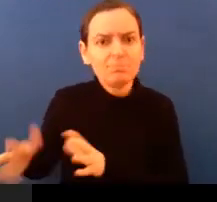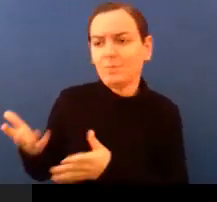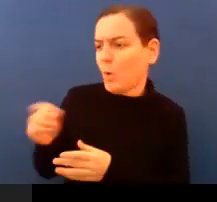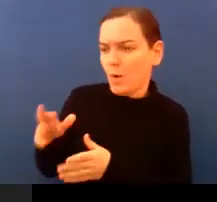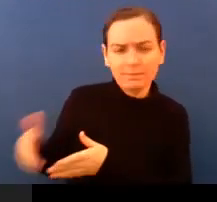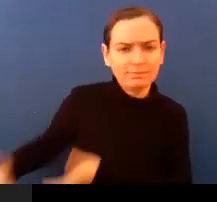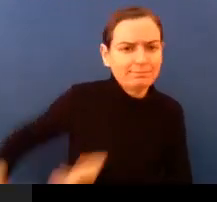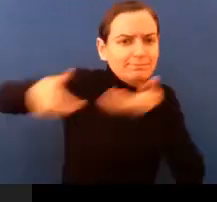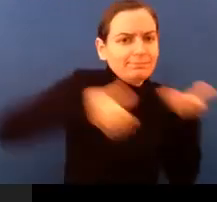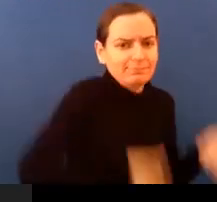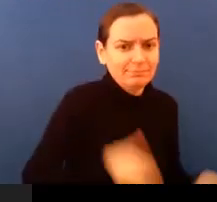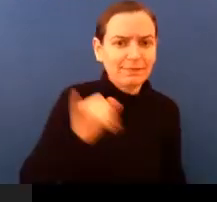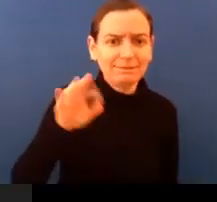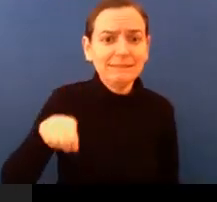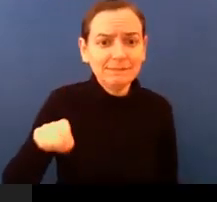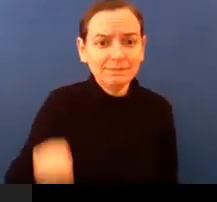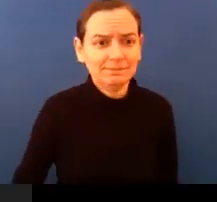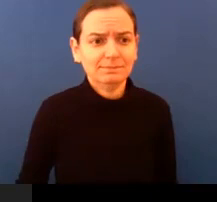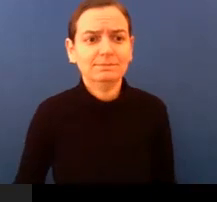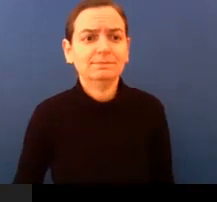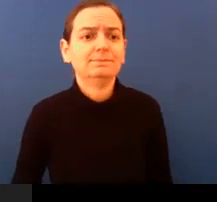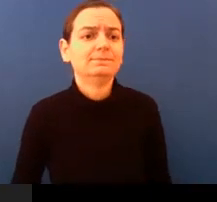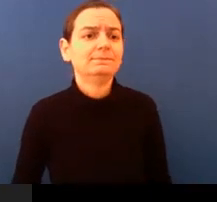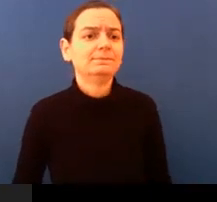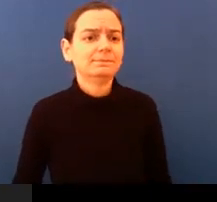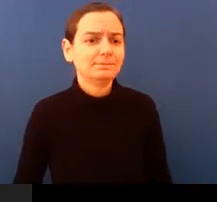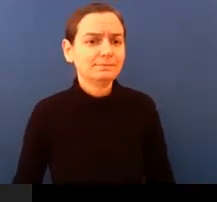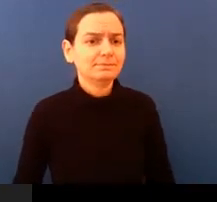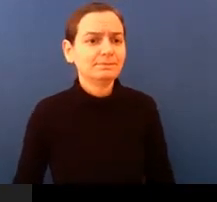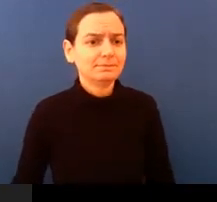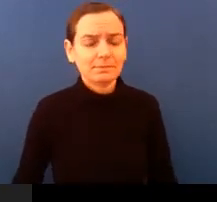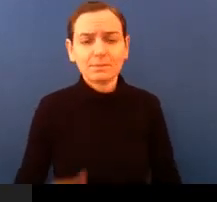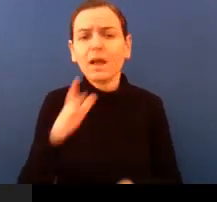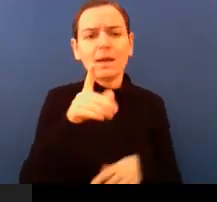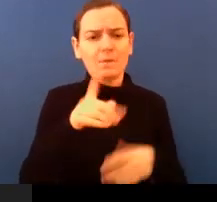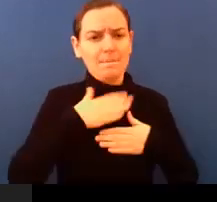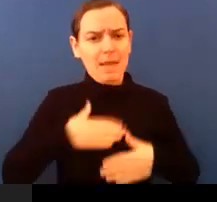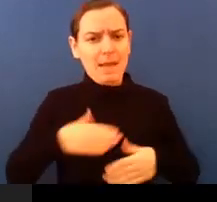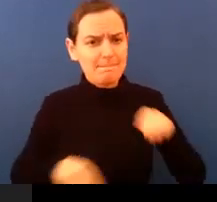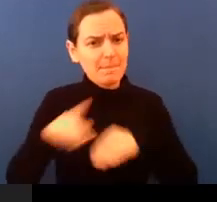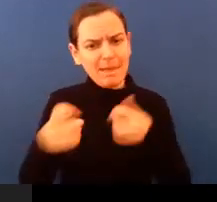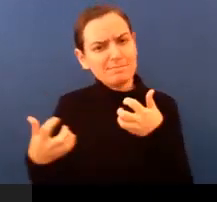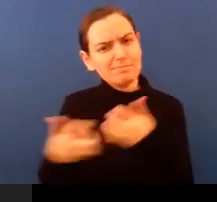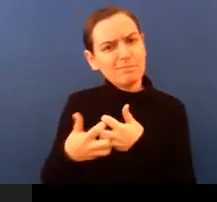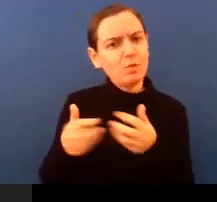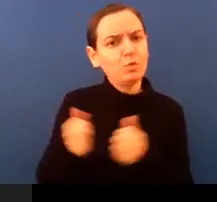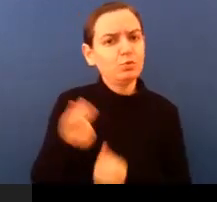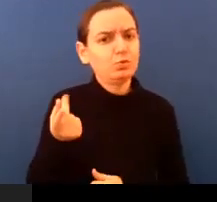ability to execute the body movements required when completing turns and following the dog,